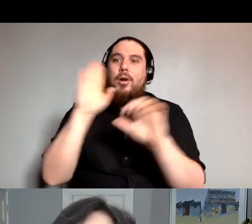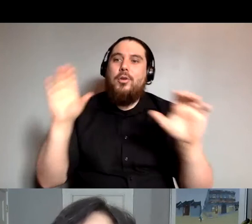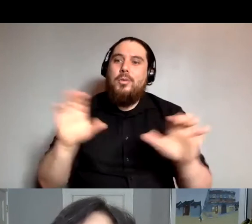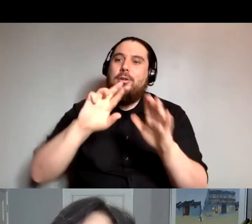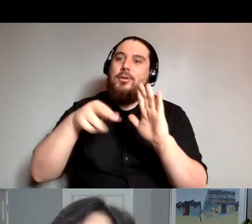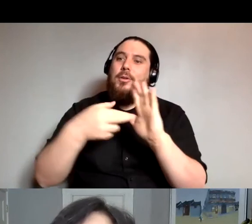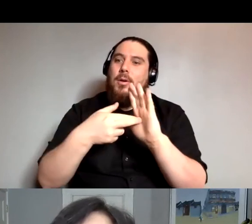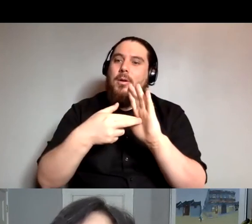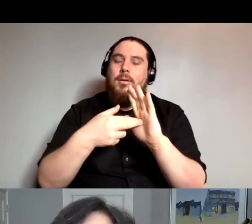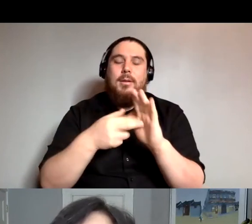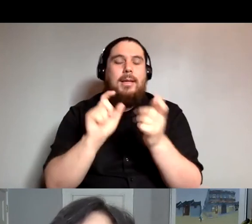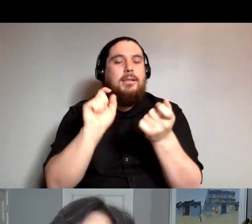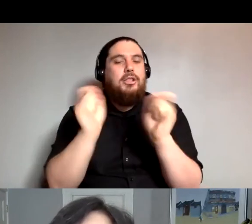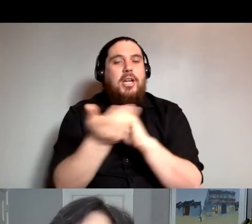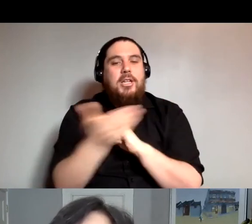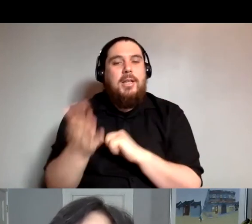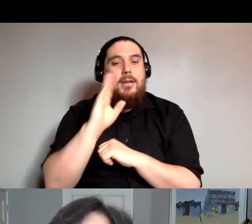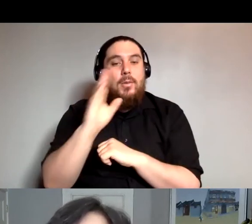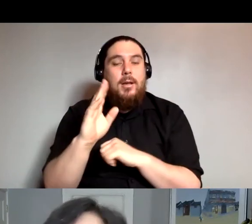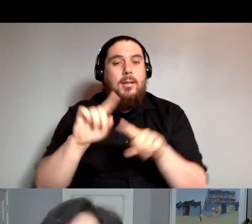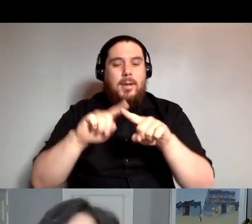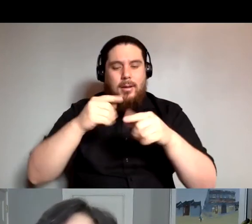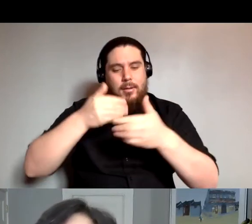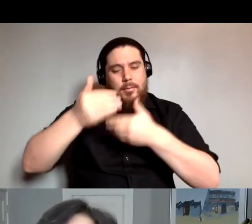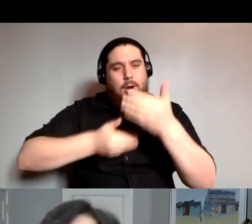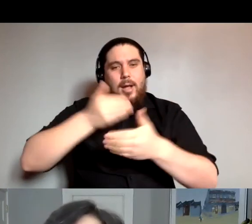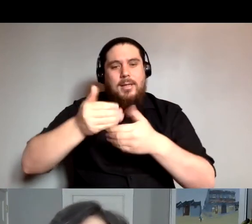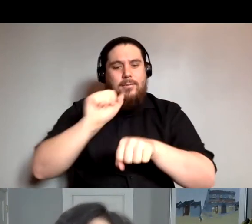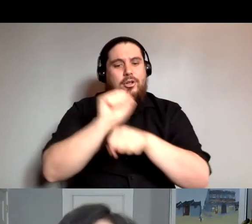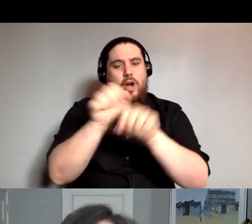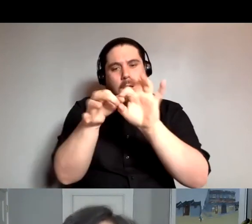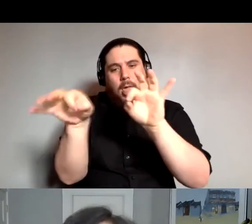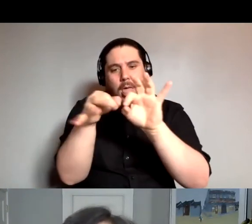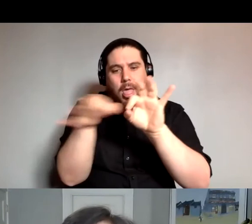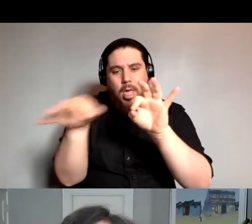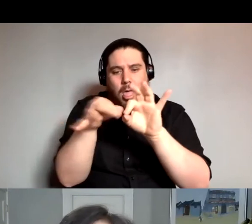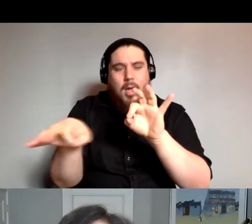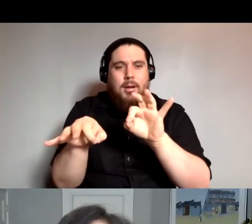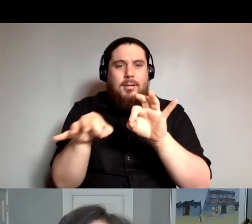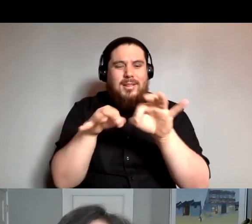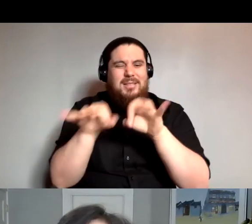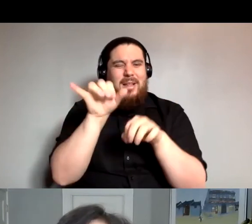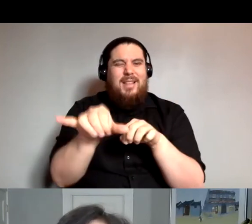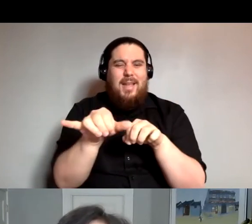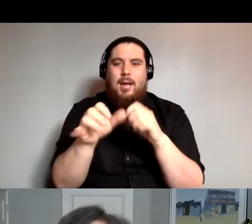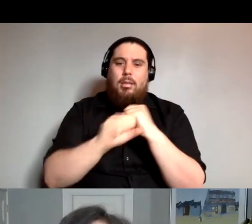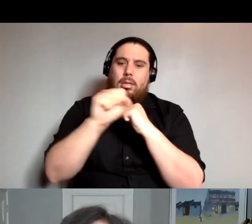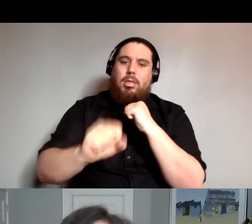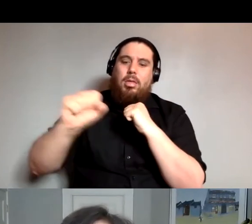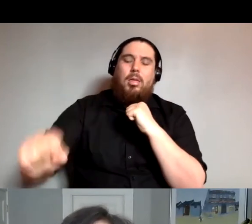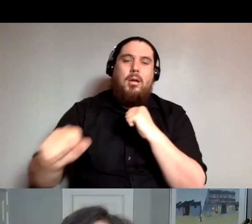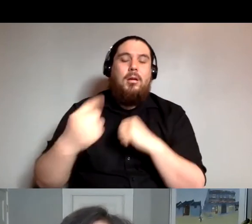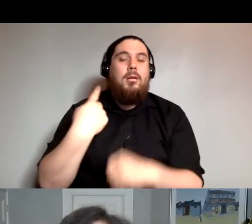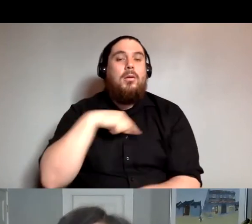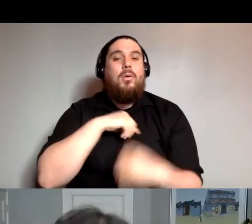obviously, the process of writing job descriptions is long-winded. In an organization of ours where we've got 110,000 people,